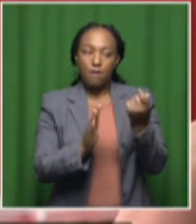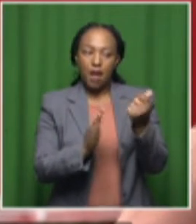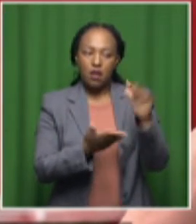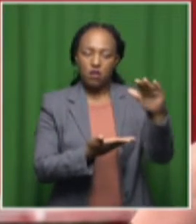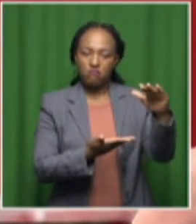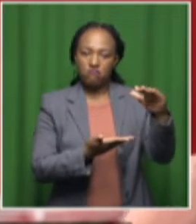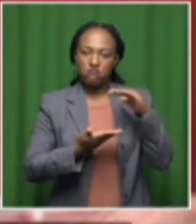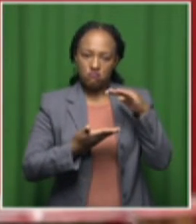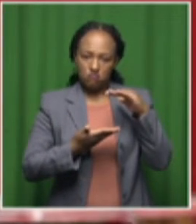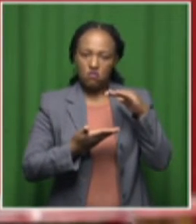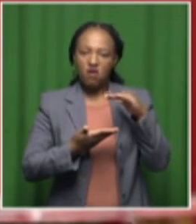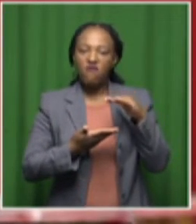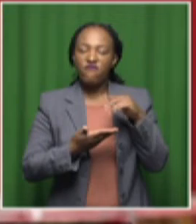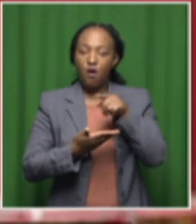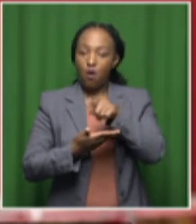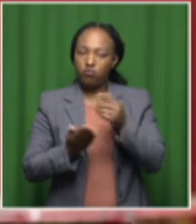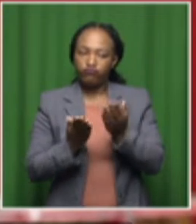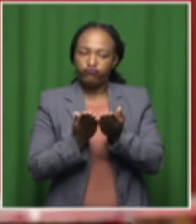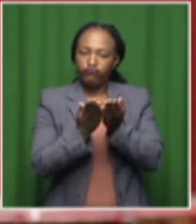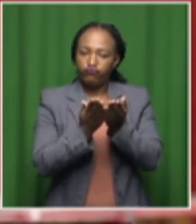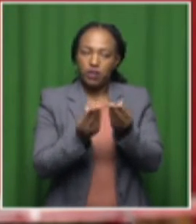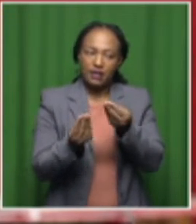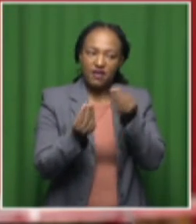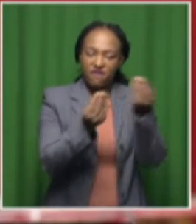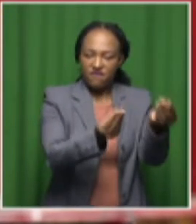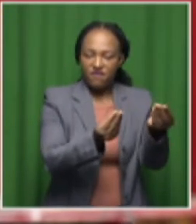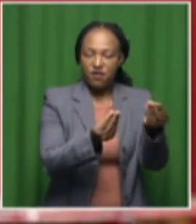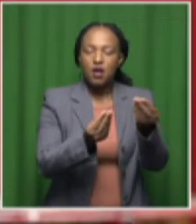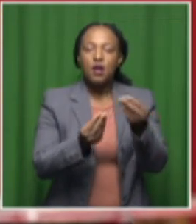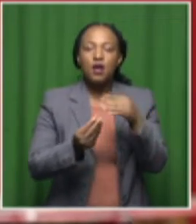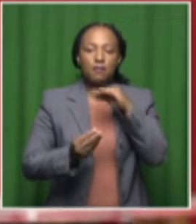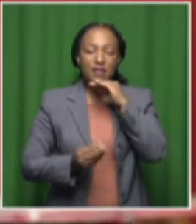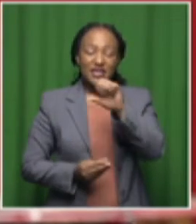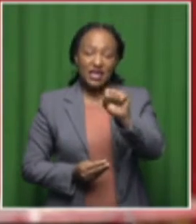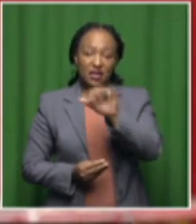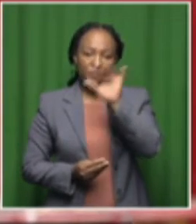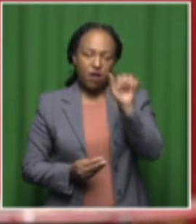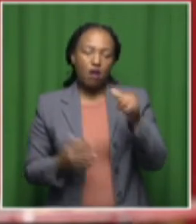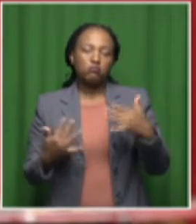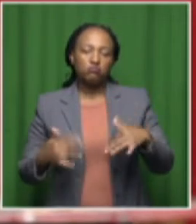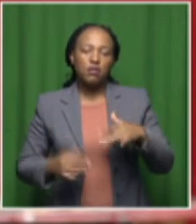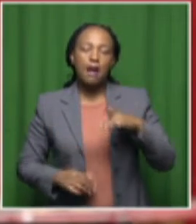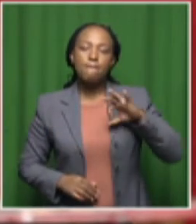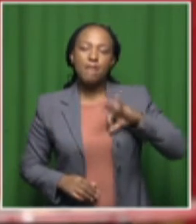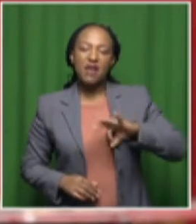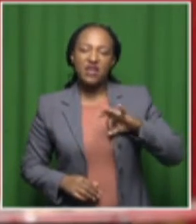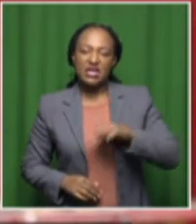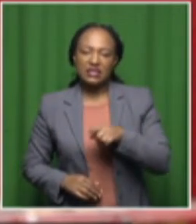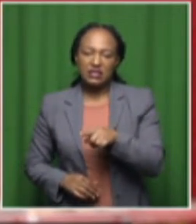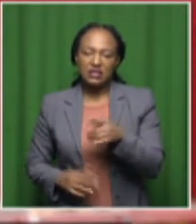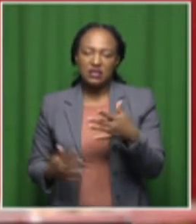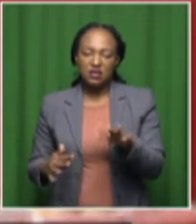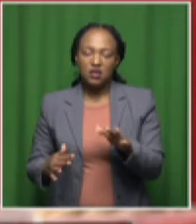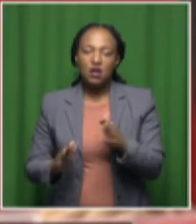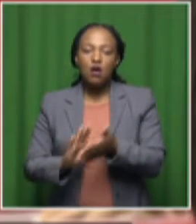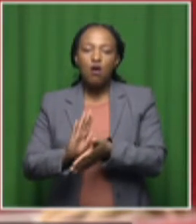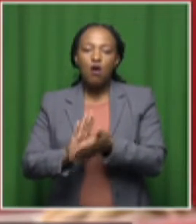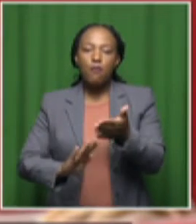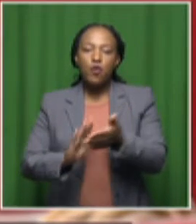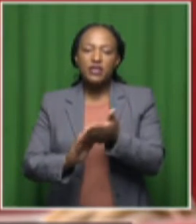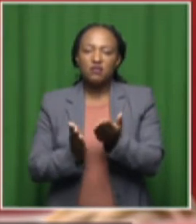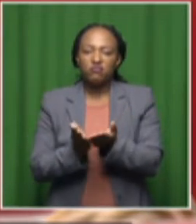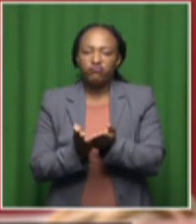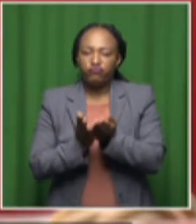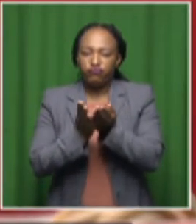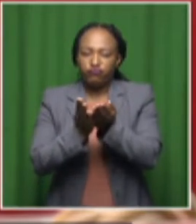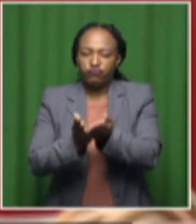Yes, so in fact it's a win-win for South Africa. We then have an operating vessel from South Africa. It